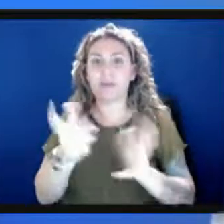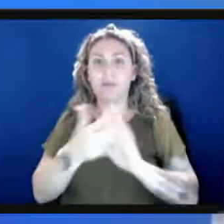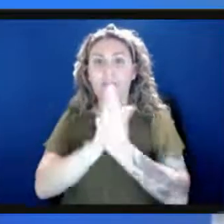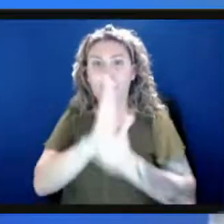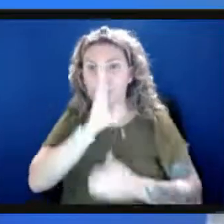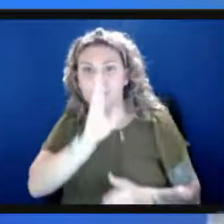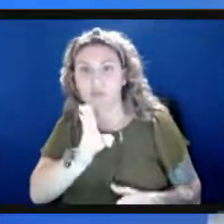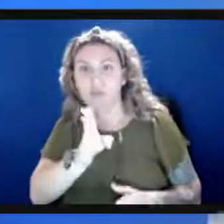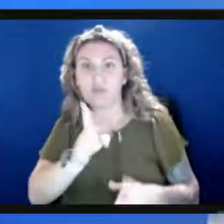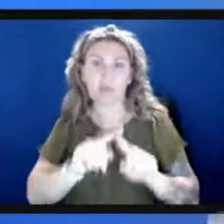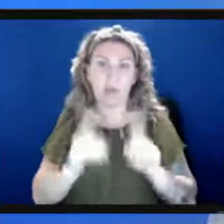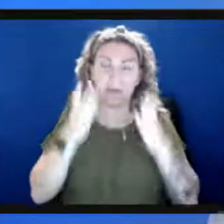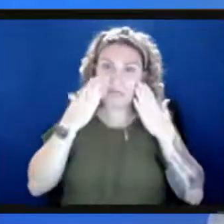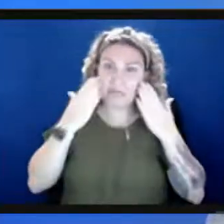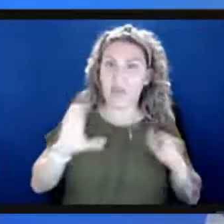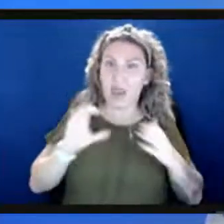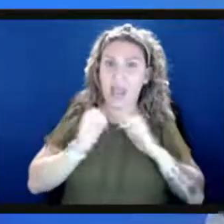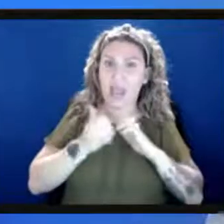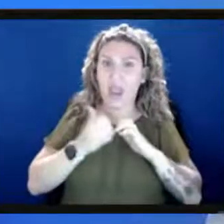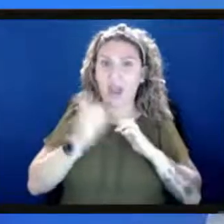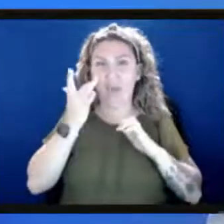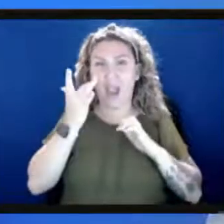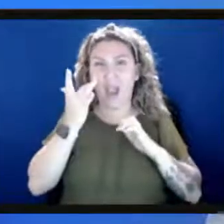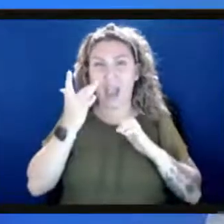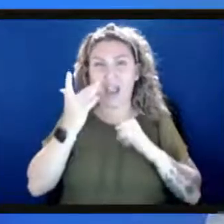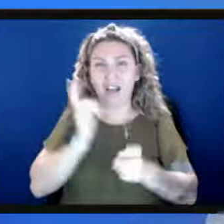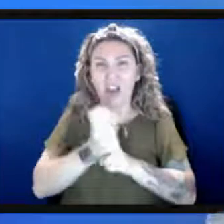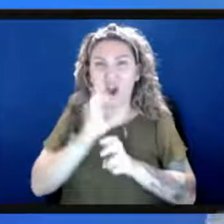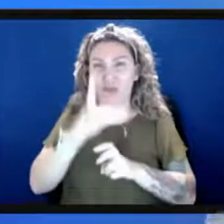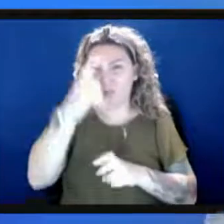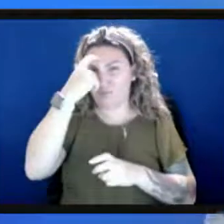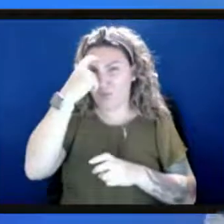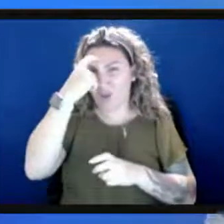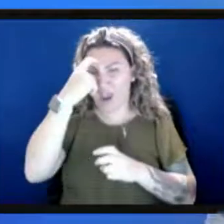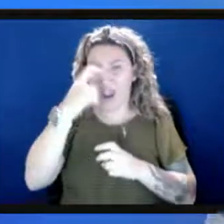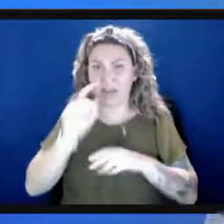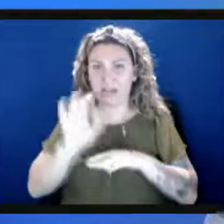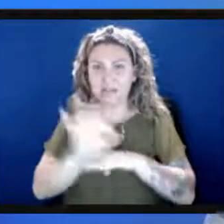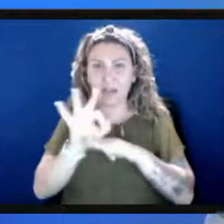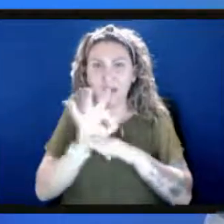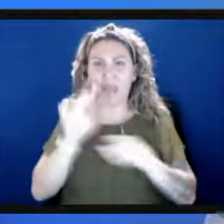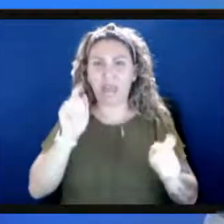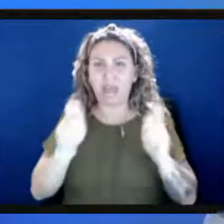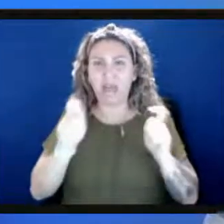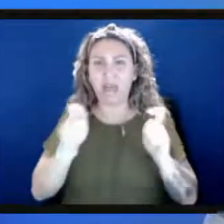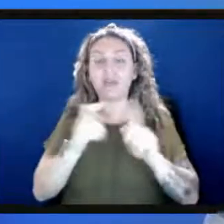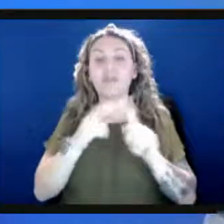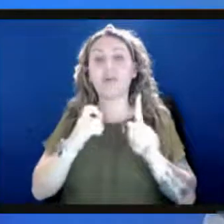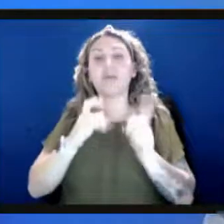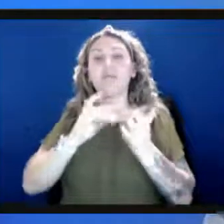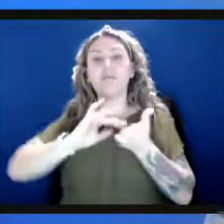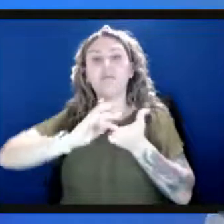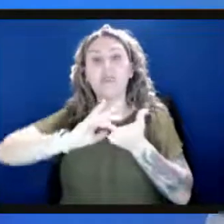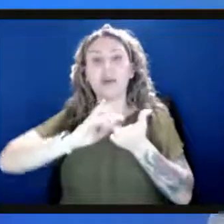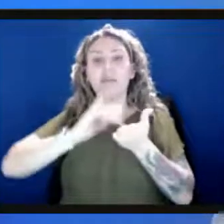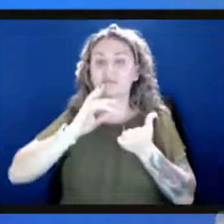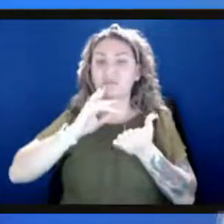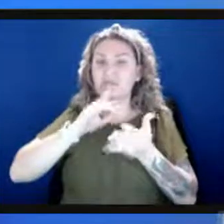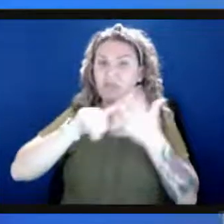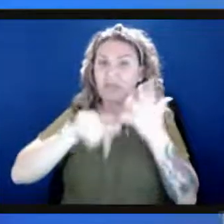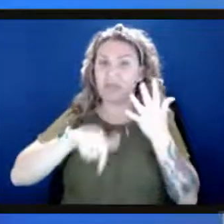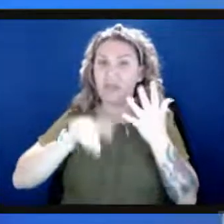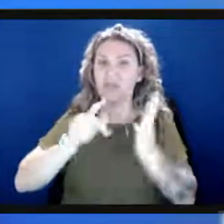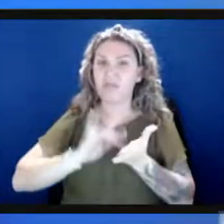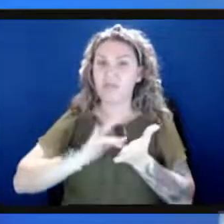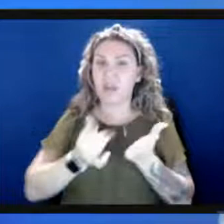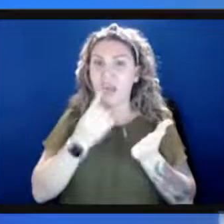know how because it's just so hard. Their brain's been fundamentally altered by this medication, by these illicit drugs that they're taking, that they need specialized